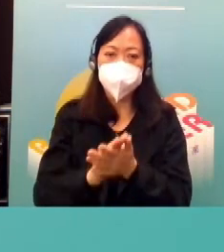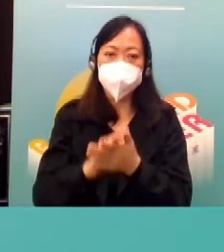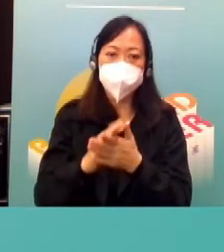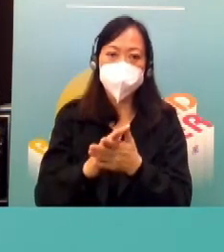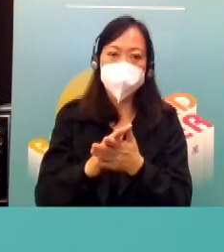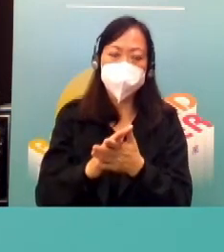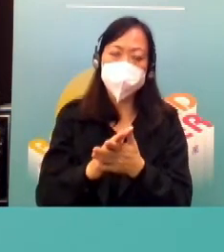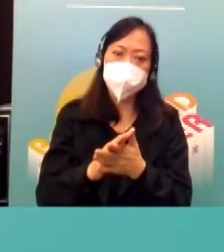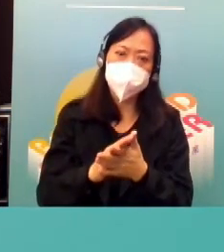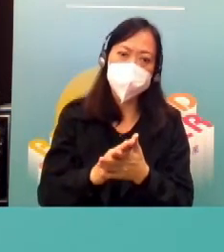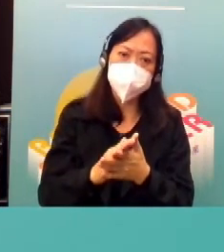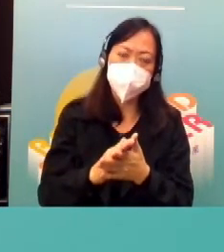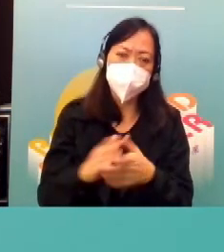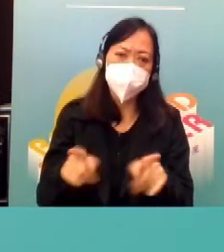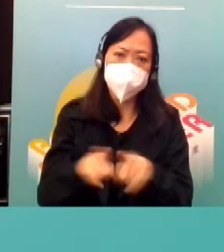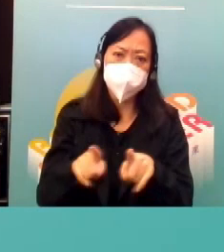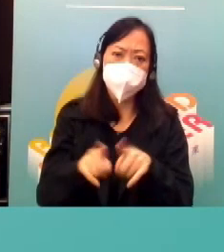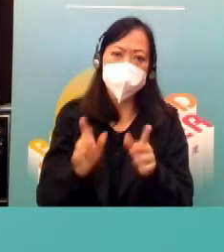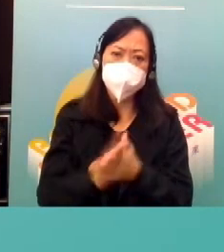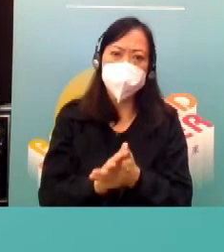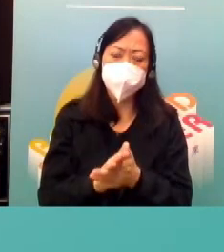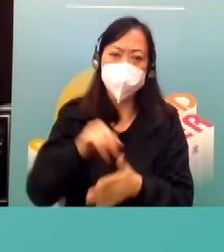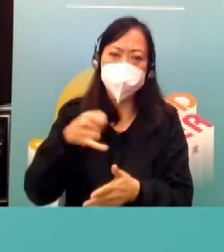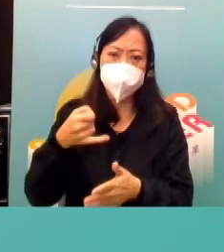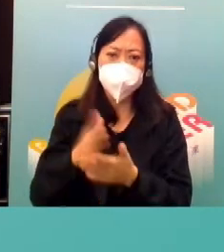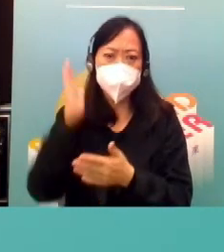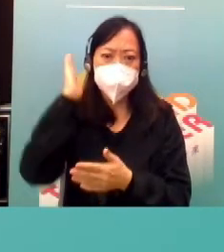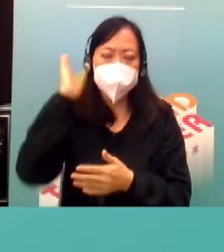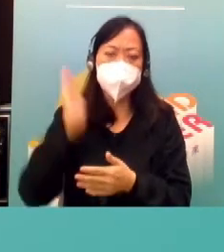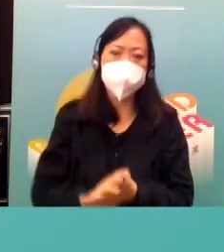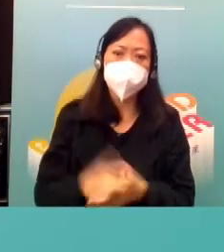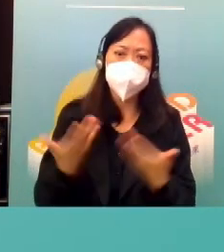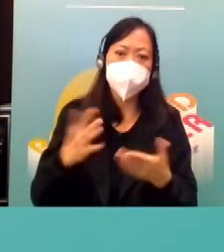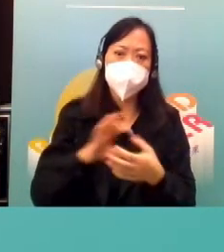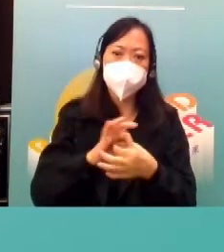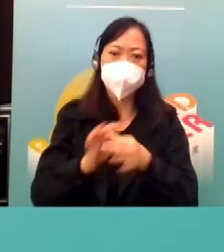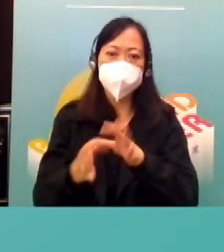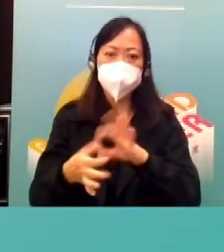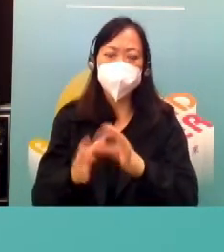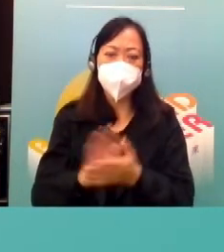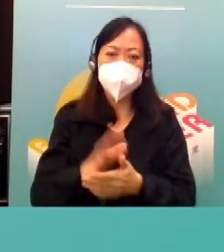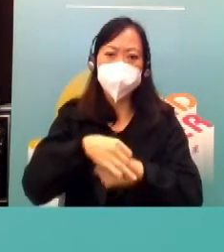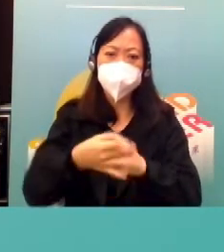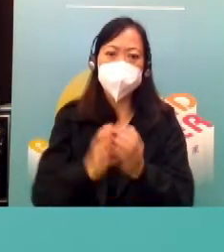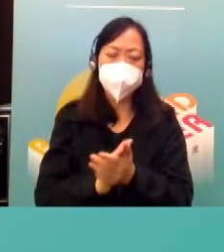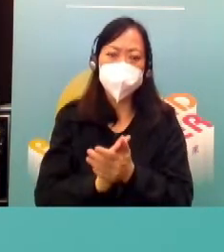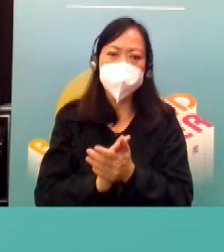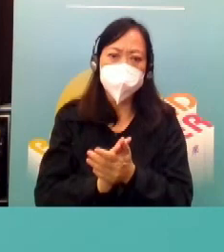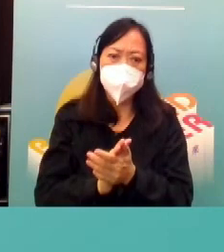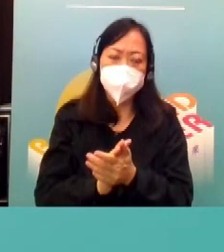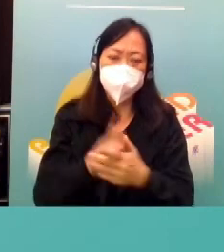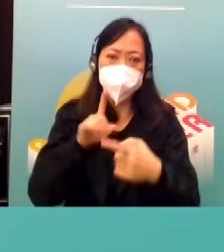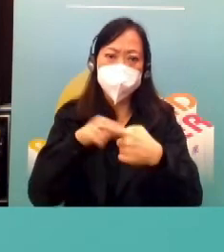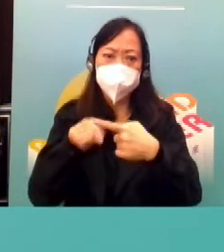Pacific. And so we have basically a cross-sectoral collaboration in this panel, and I hope that you will enjoy